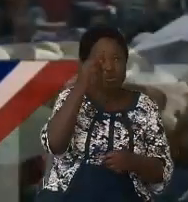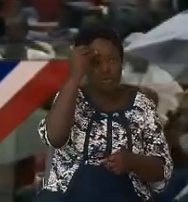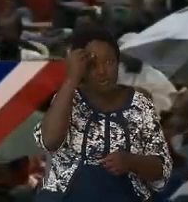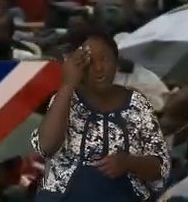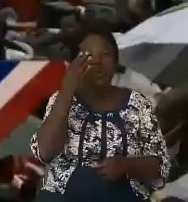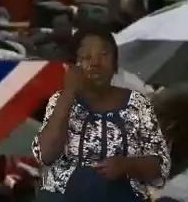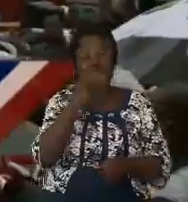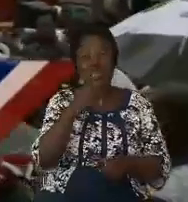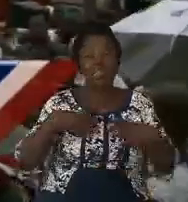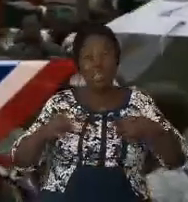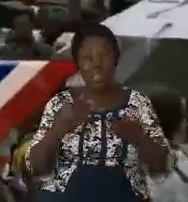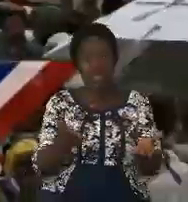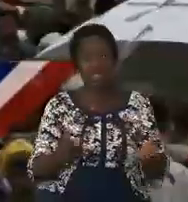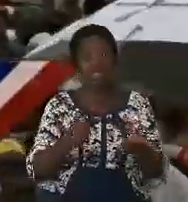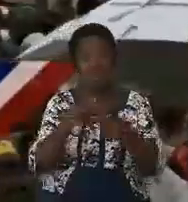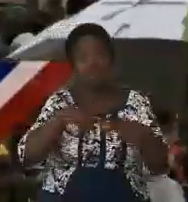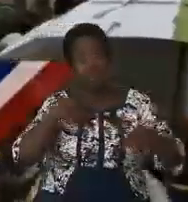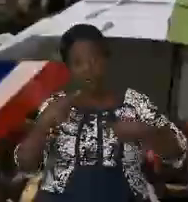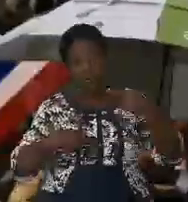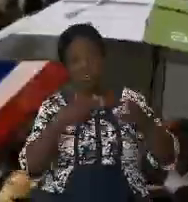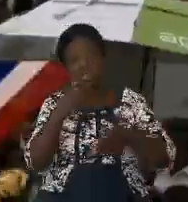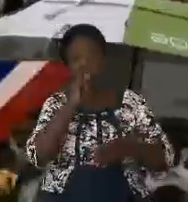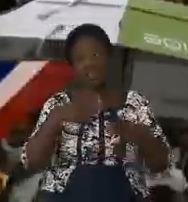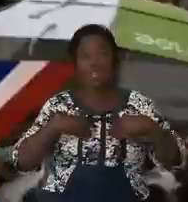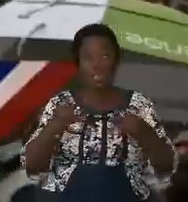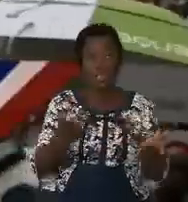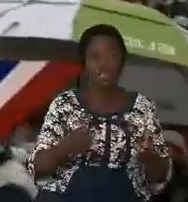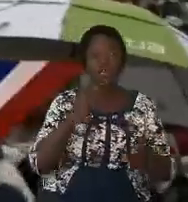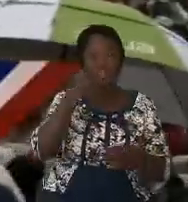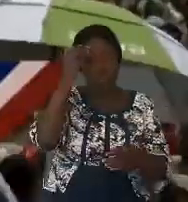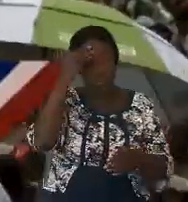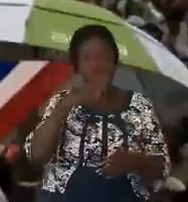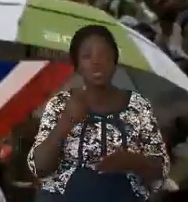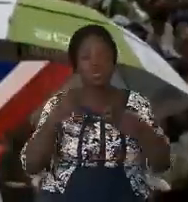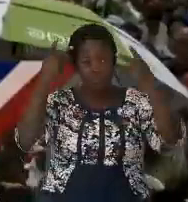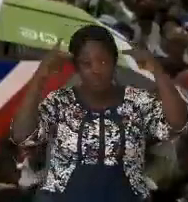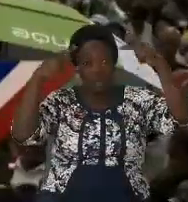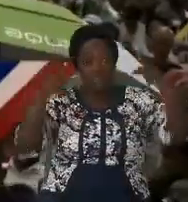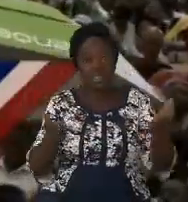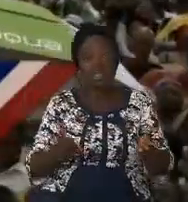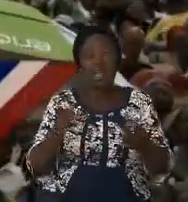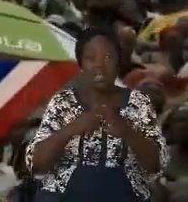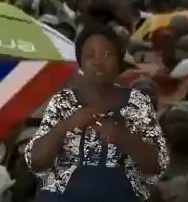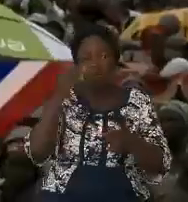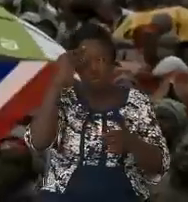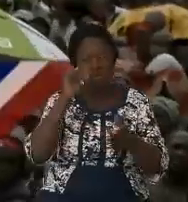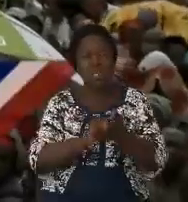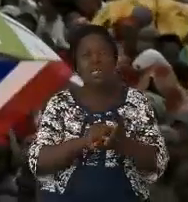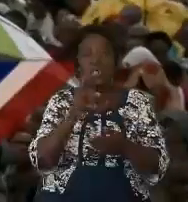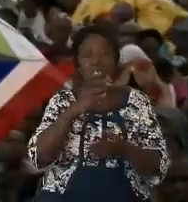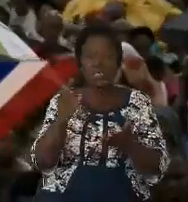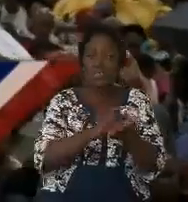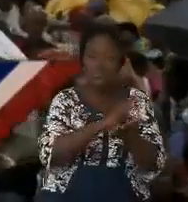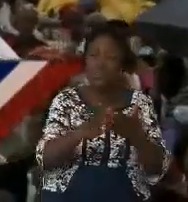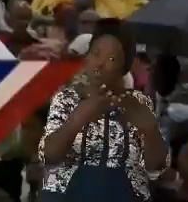there's salvation here, you know there's healing here, you rejoice there's healing here, you know there's prosperity here,